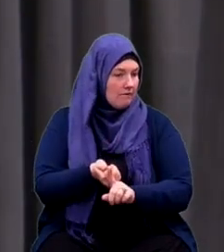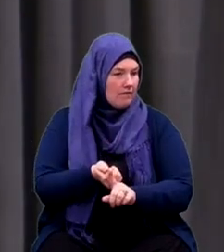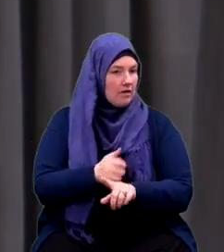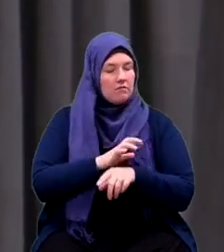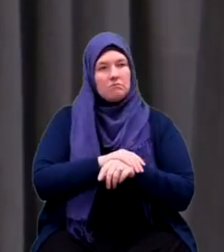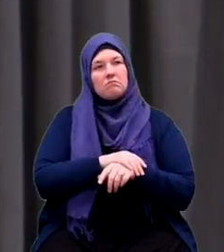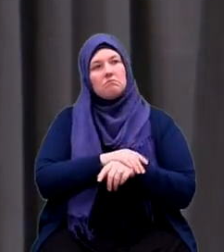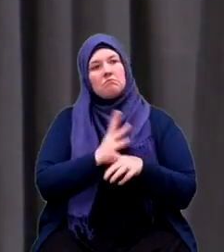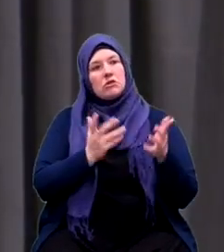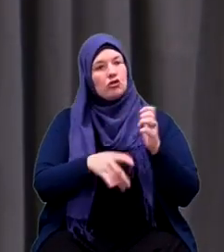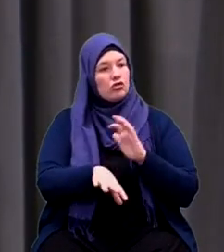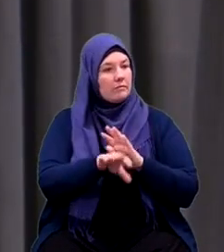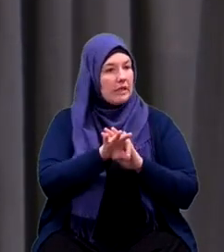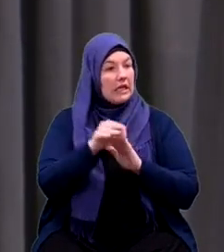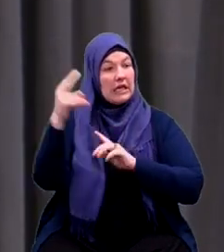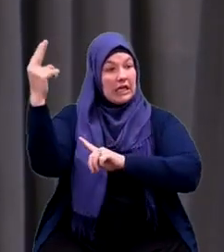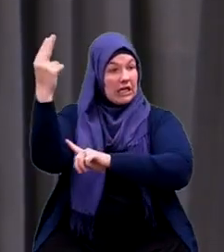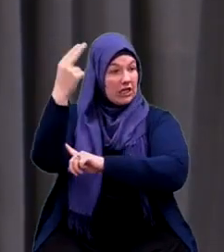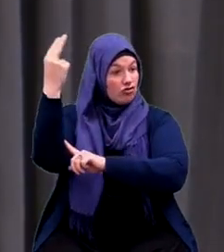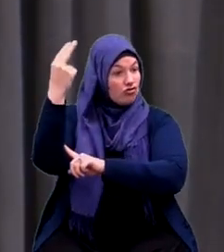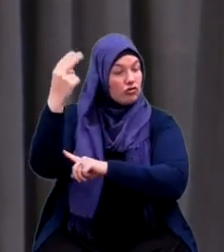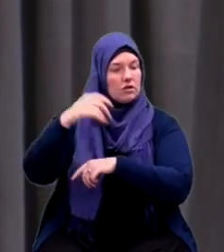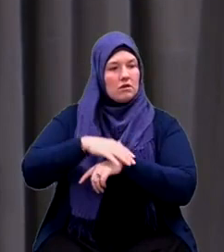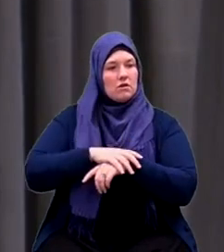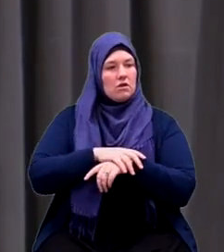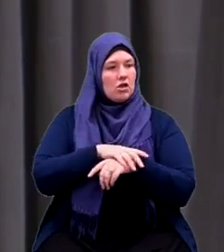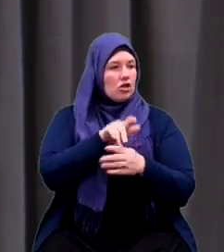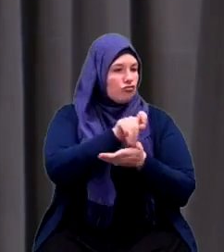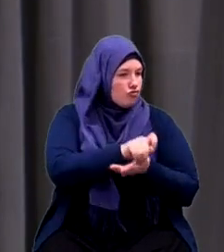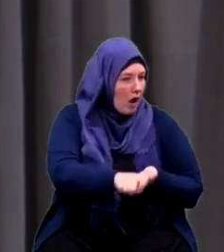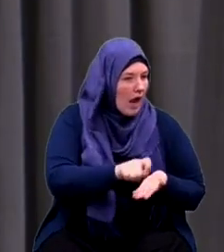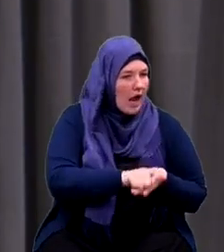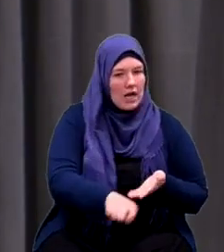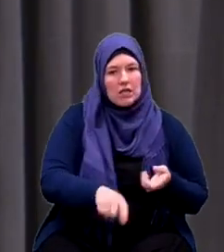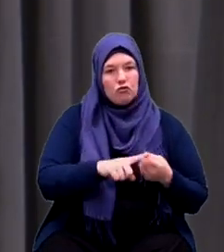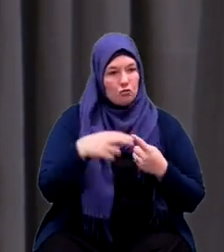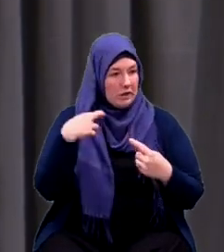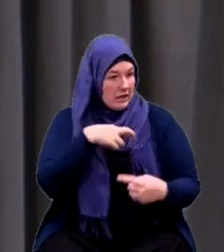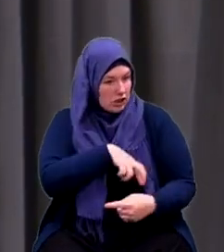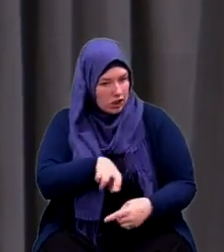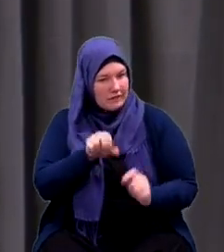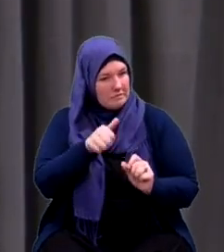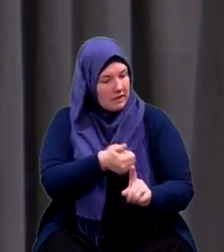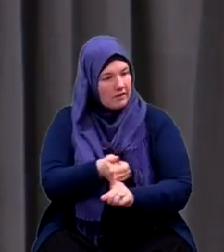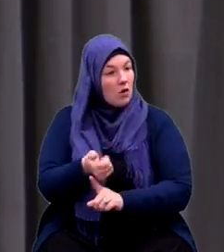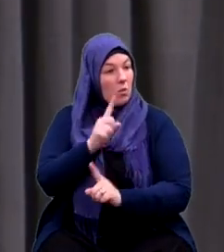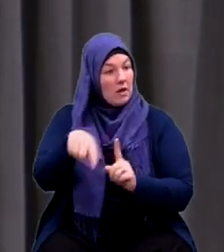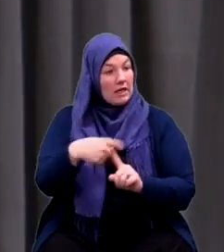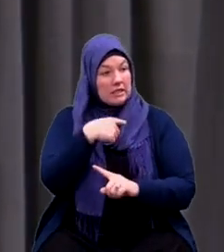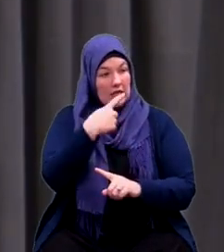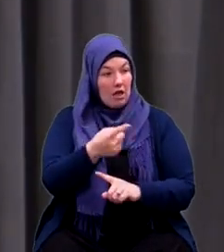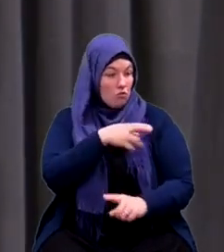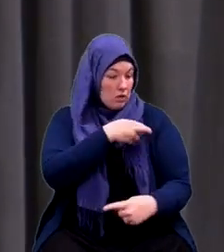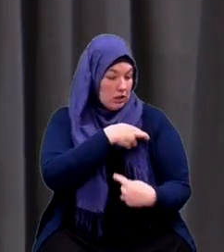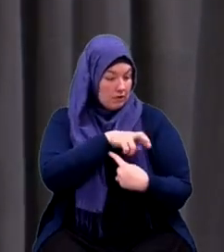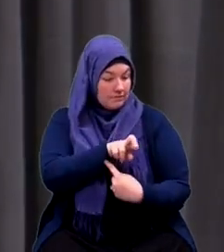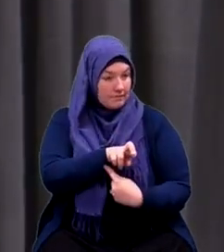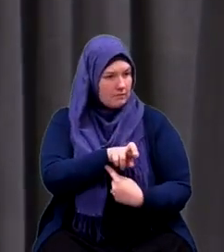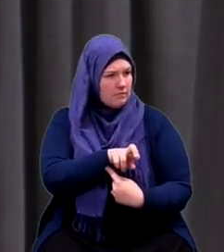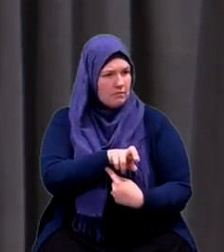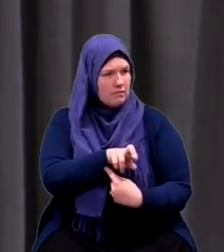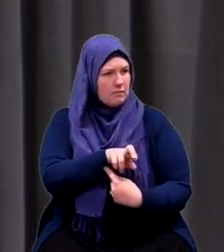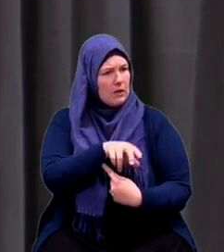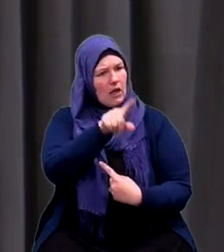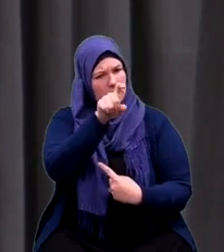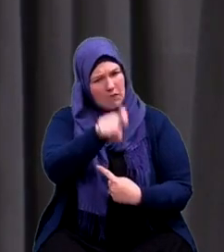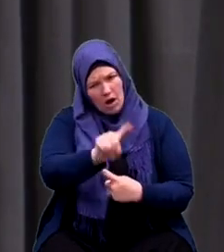the area of history, in the area of journalism, in the area of religion. And when I say religion, I'm not